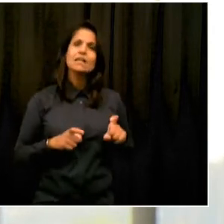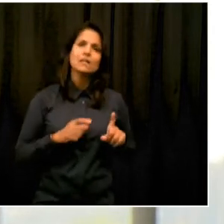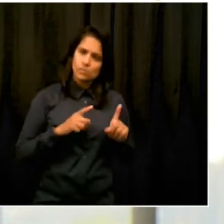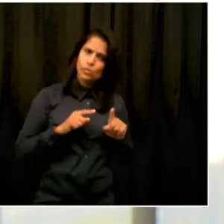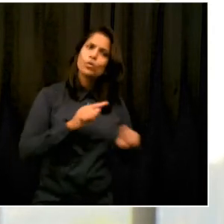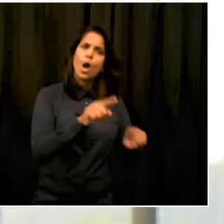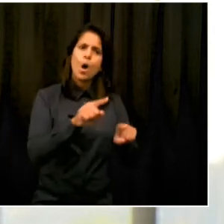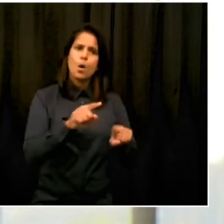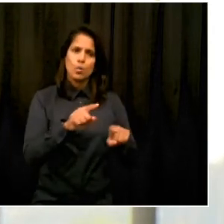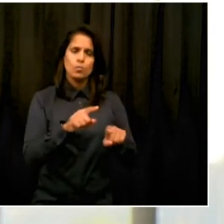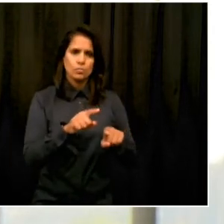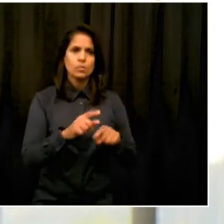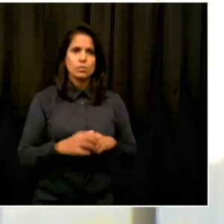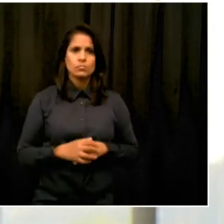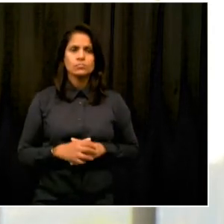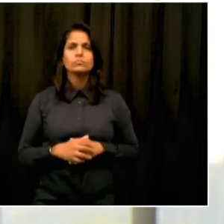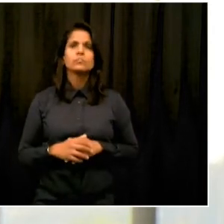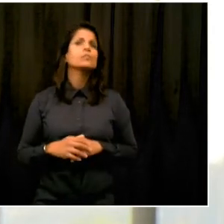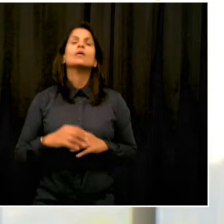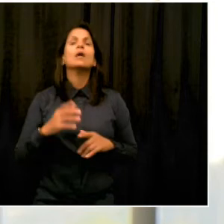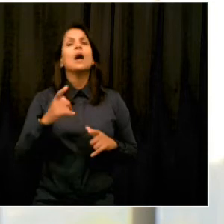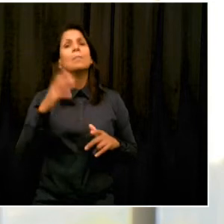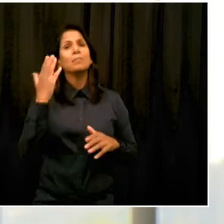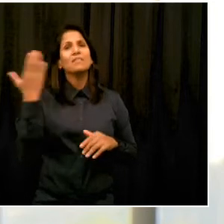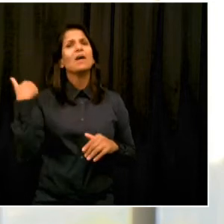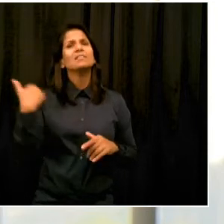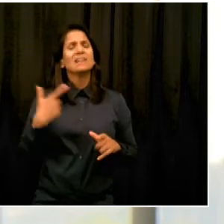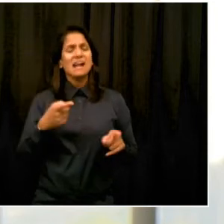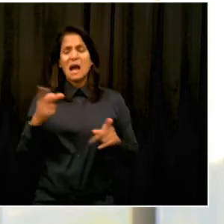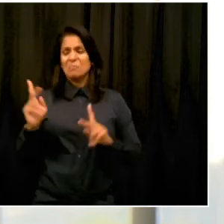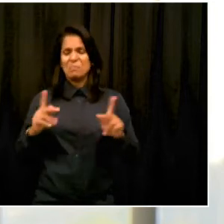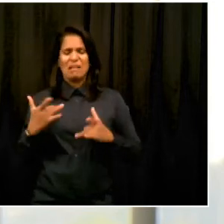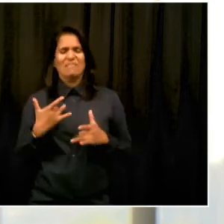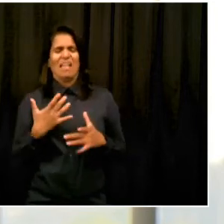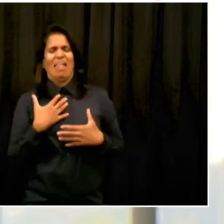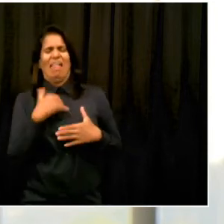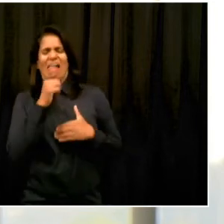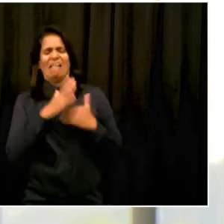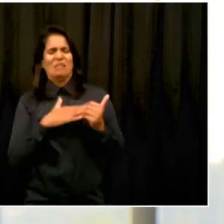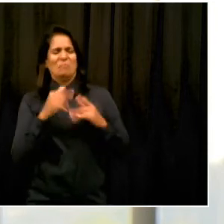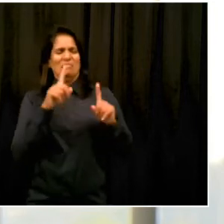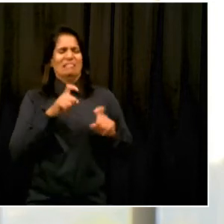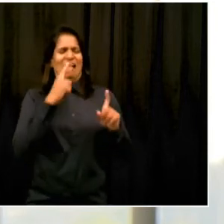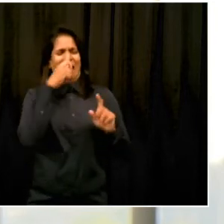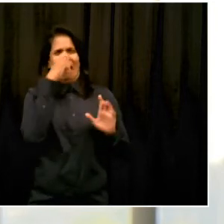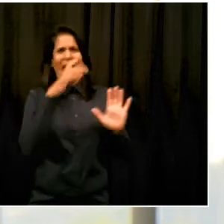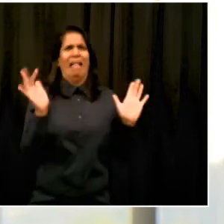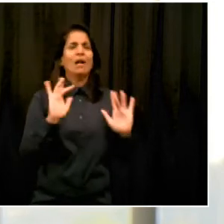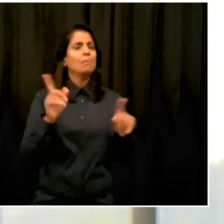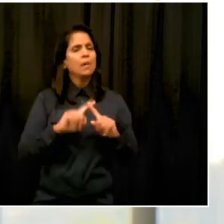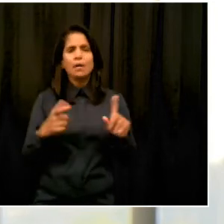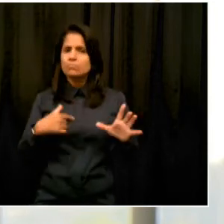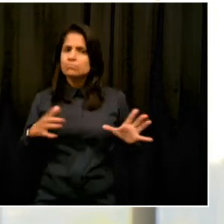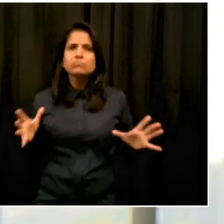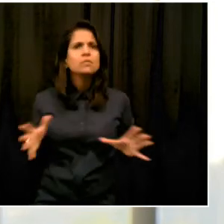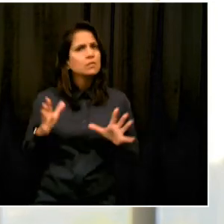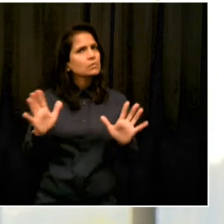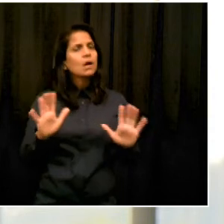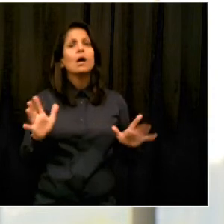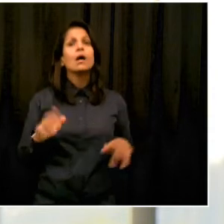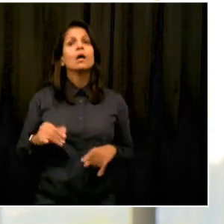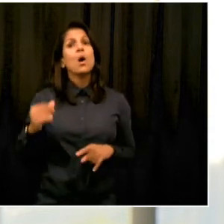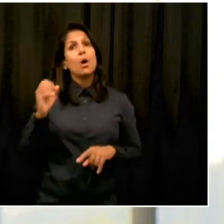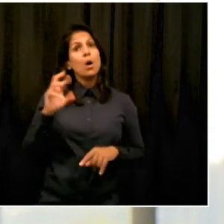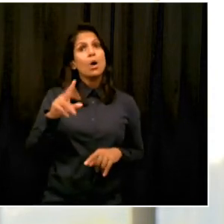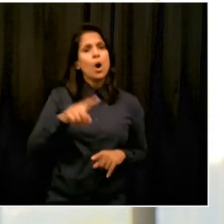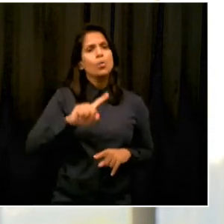if it took too long for the result to come back, because it's less pertinent if it comes back after a longer period of time. And